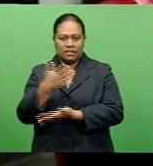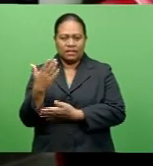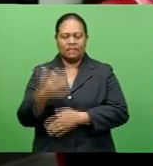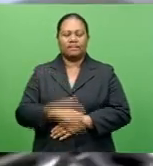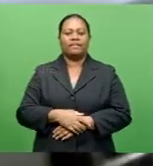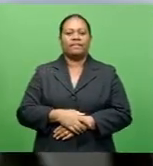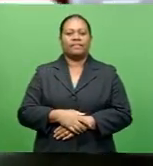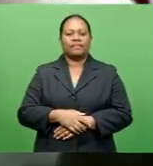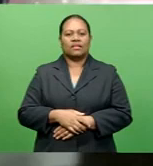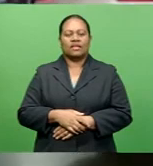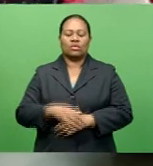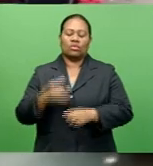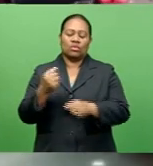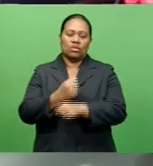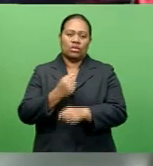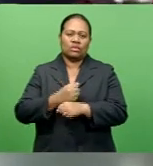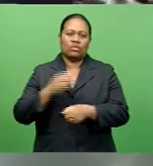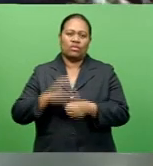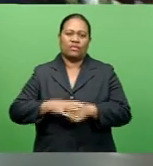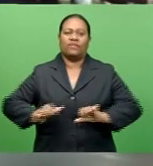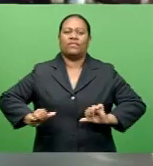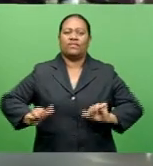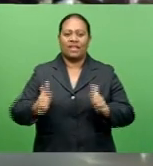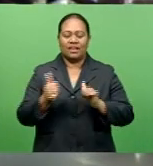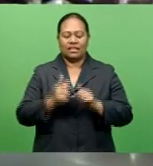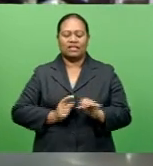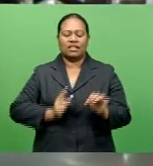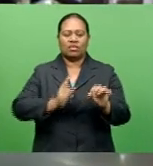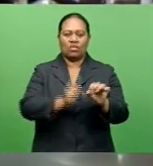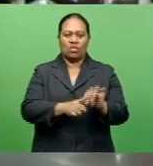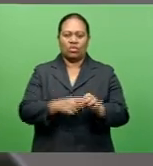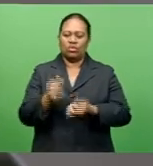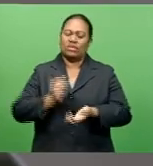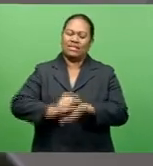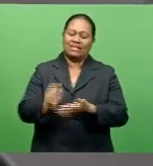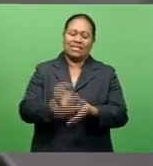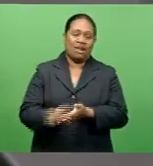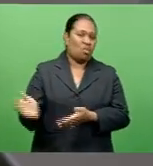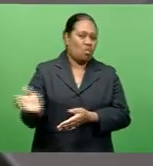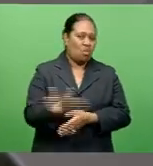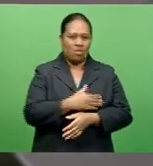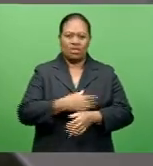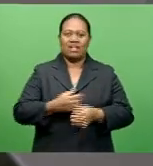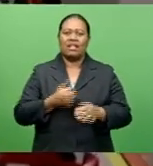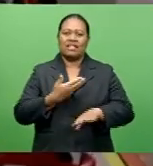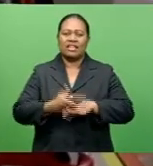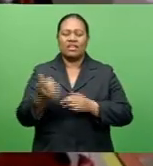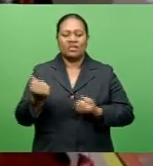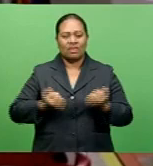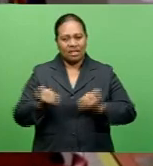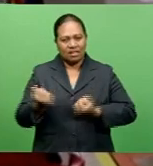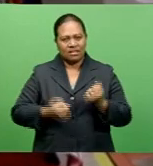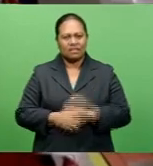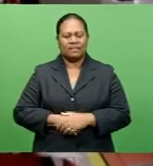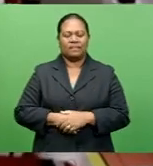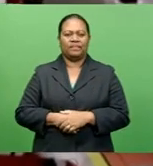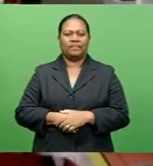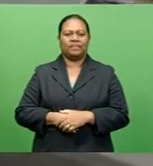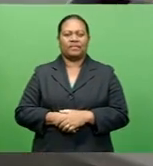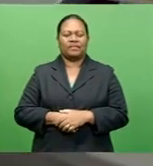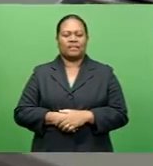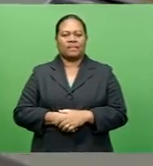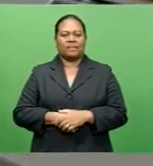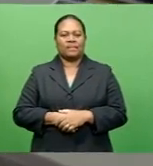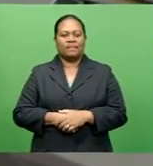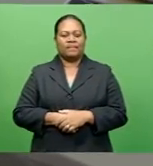public goal to end the sale of gasoline and diesel-powered cars, SUVs, and light-duty trucks by the year